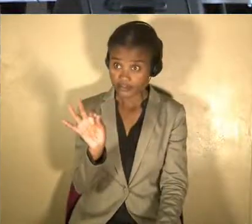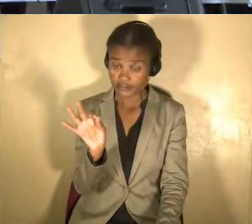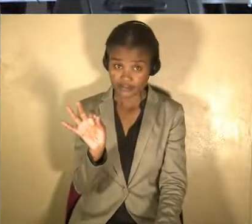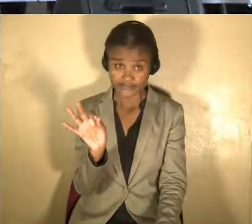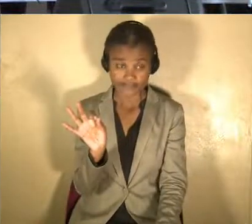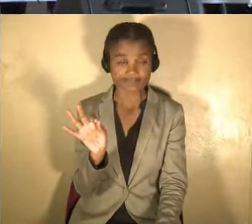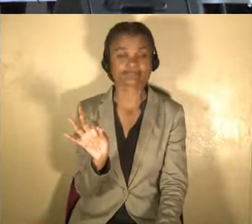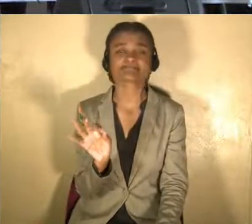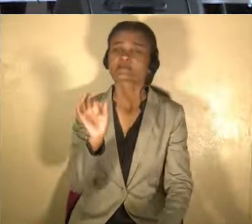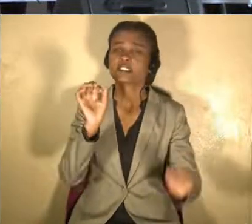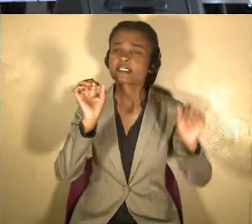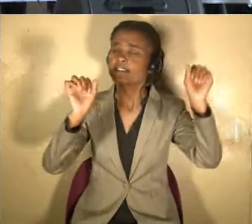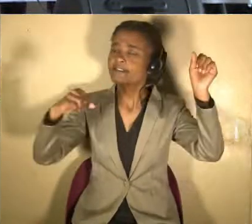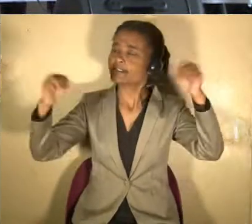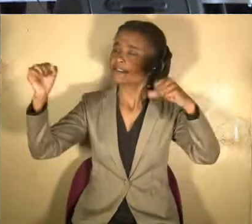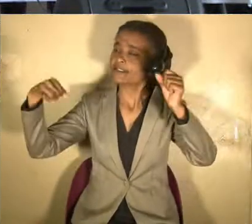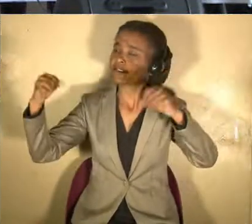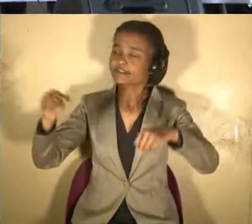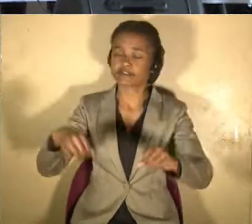Okay.